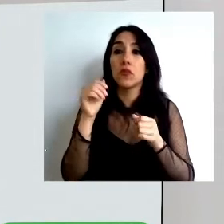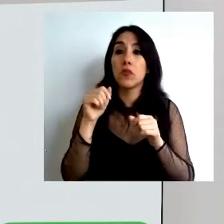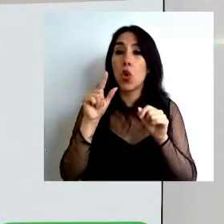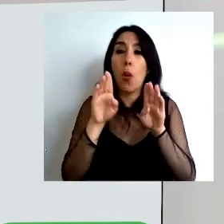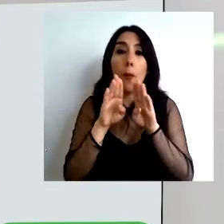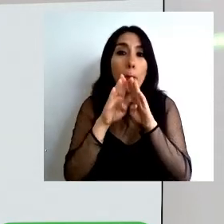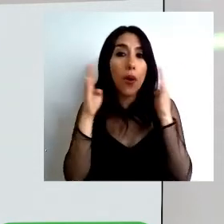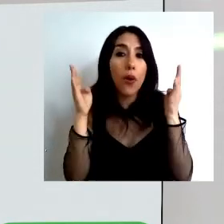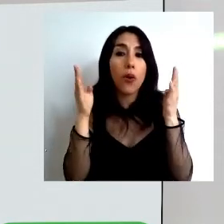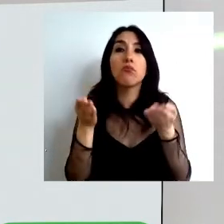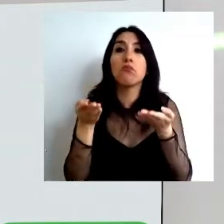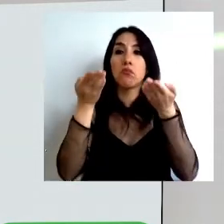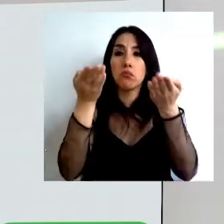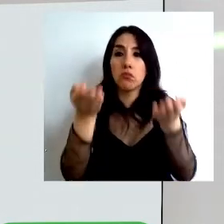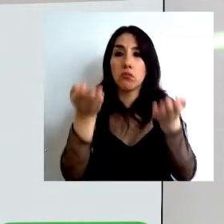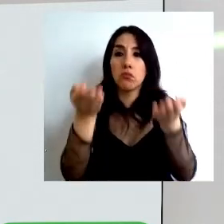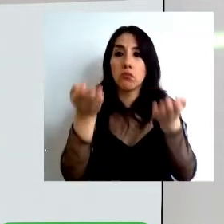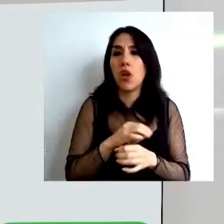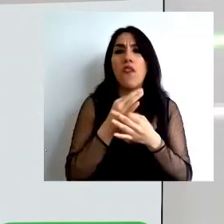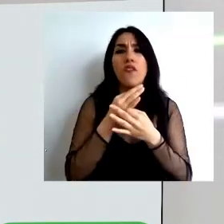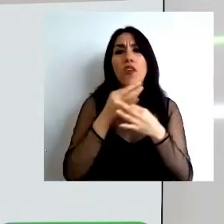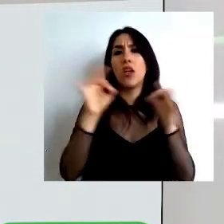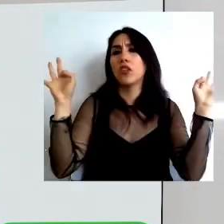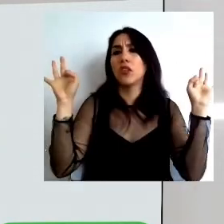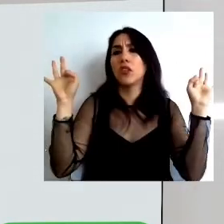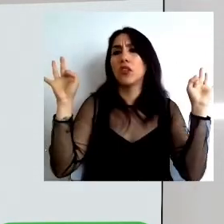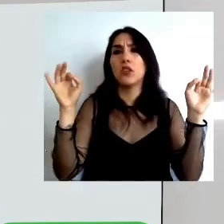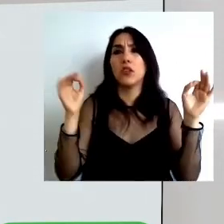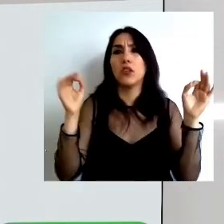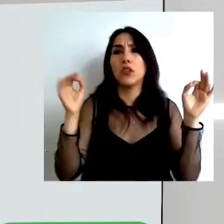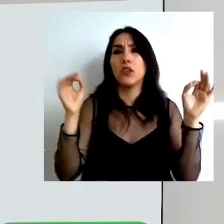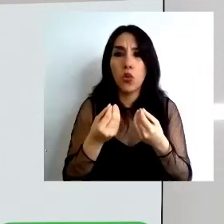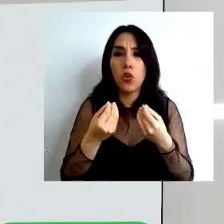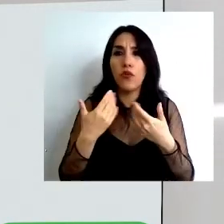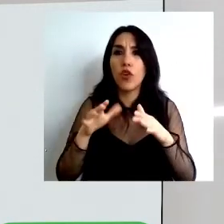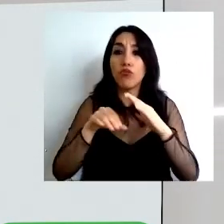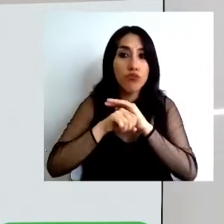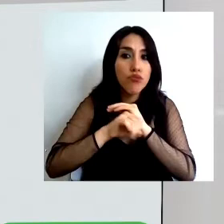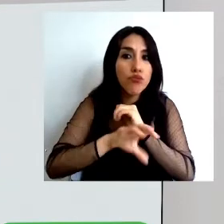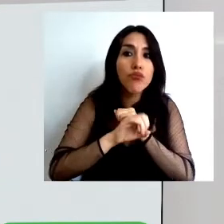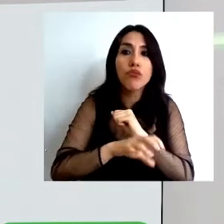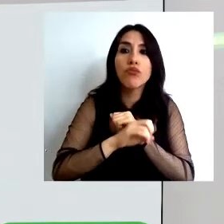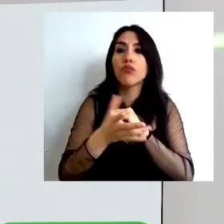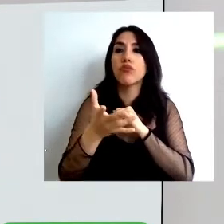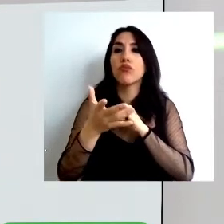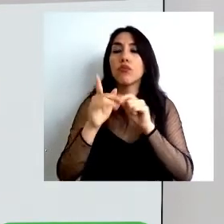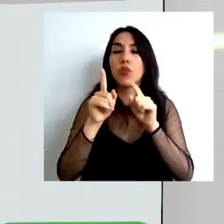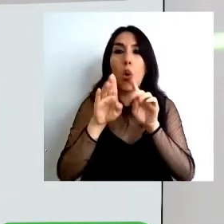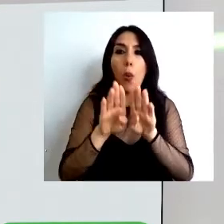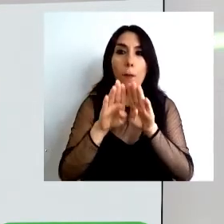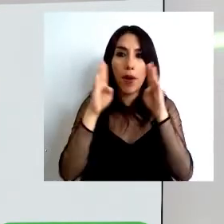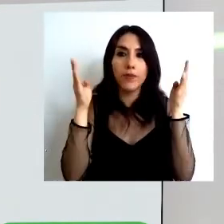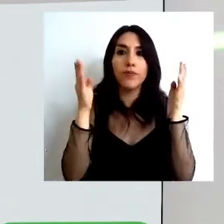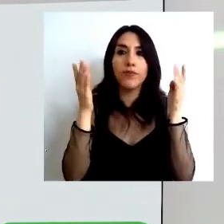and encouraged citizens, companies, and local communities to build playgrounds